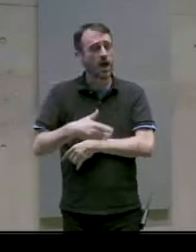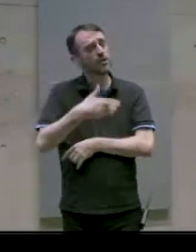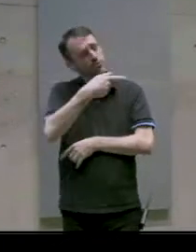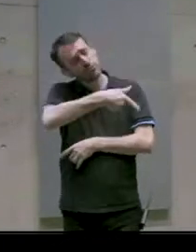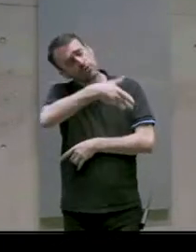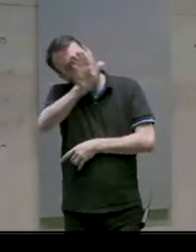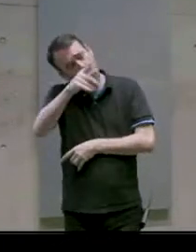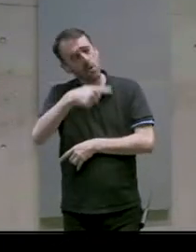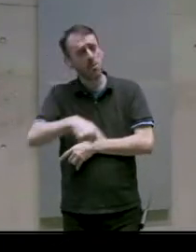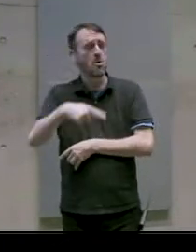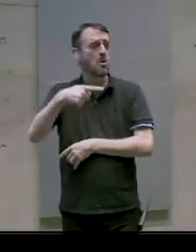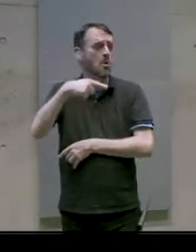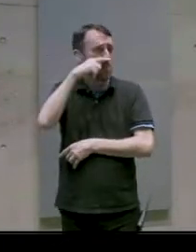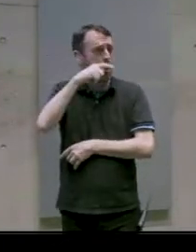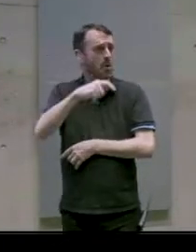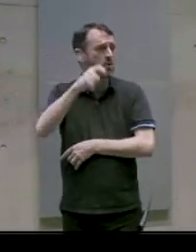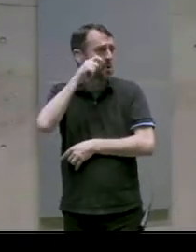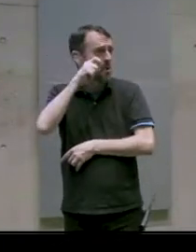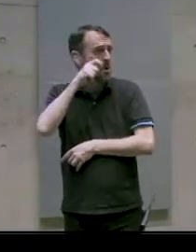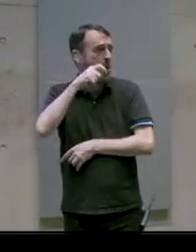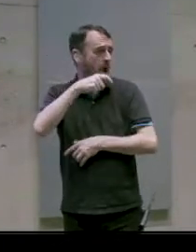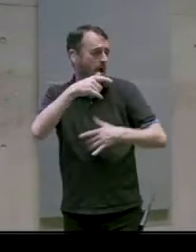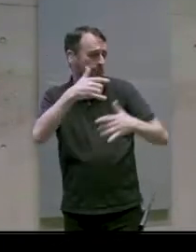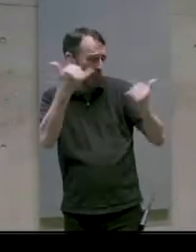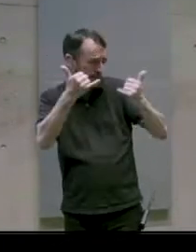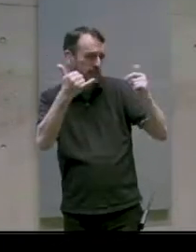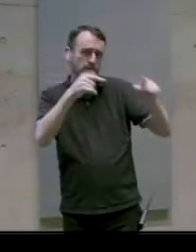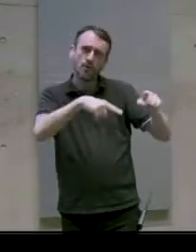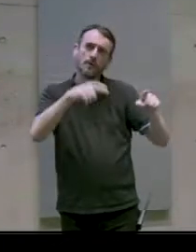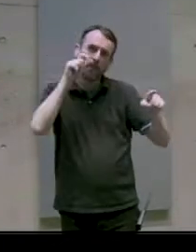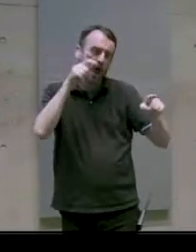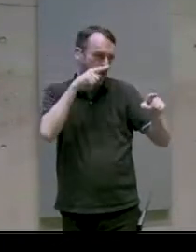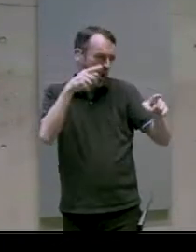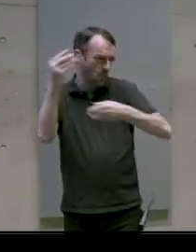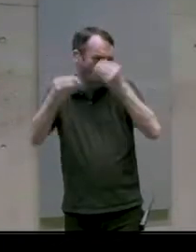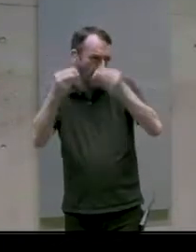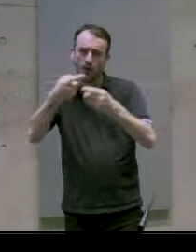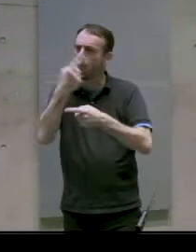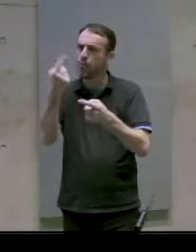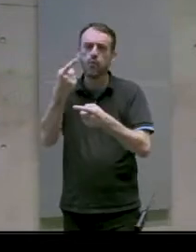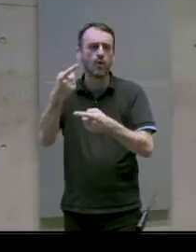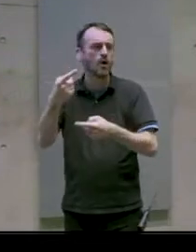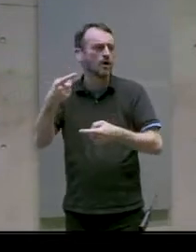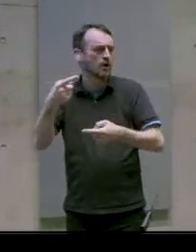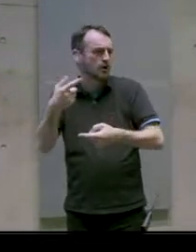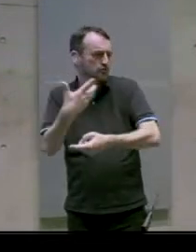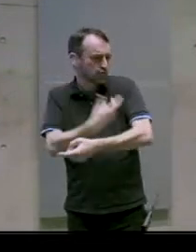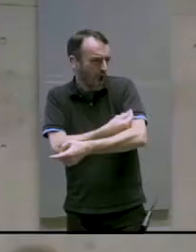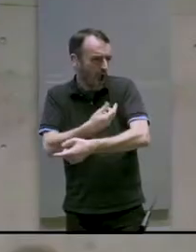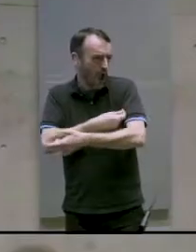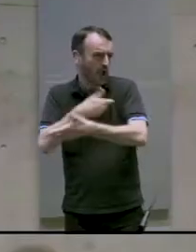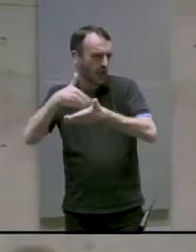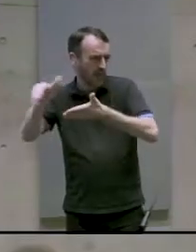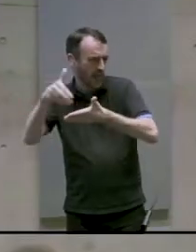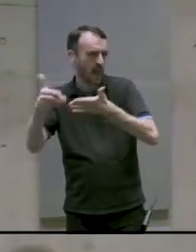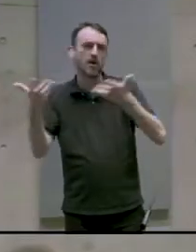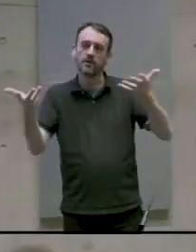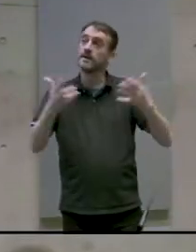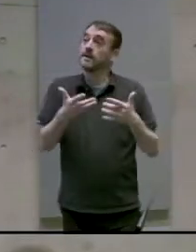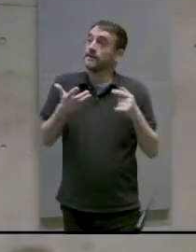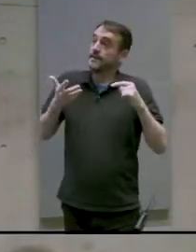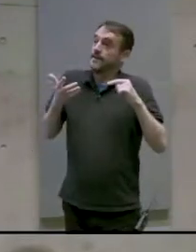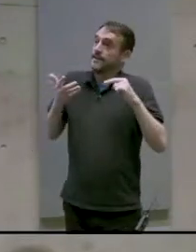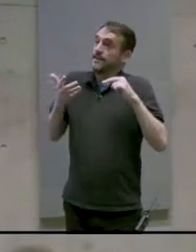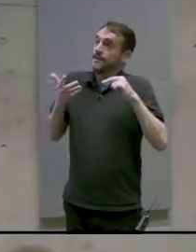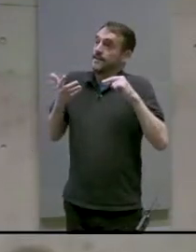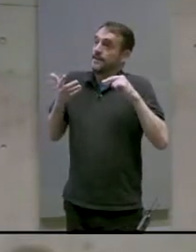go and work out who the drug dealer is, the gun runner, and things like that. And we think that's quite interesting, that you can play a game by talking